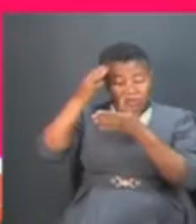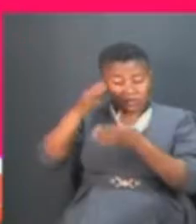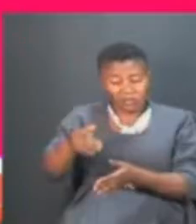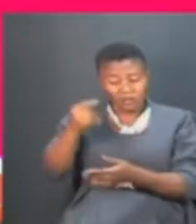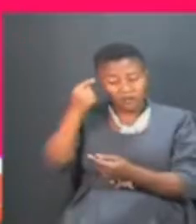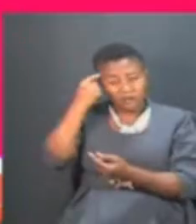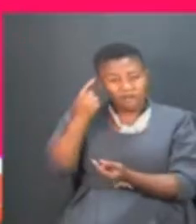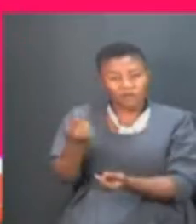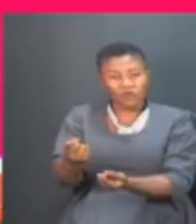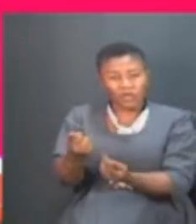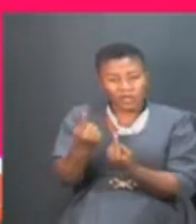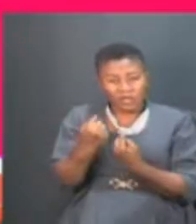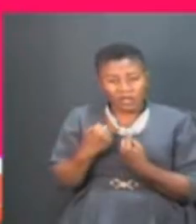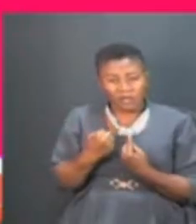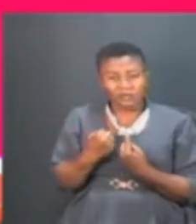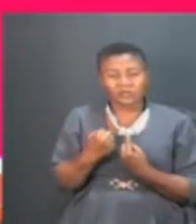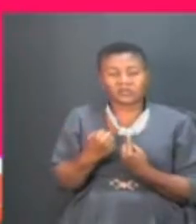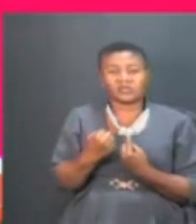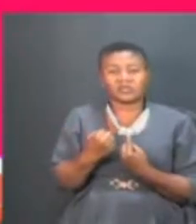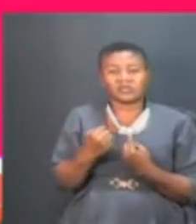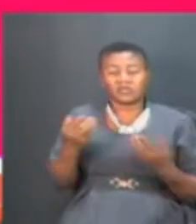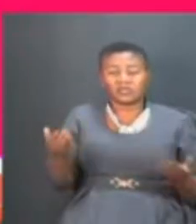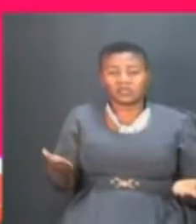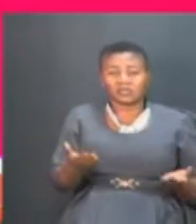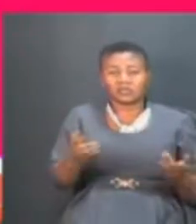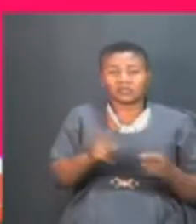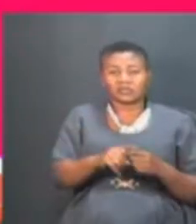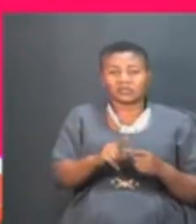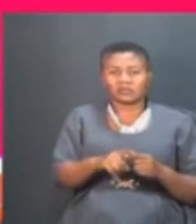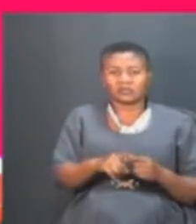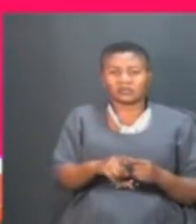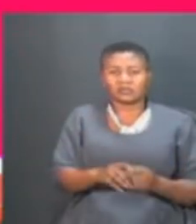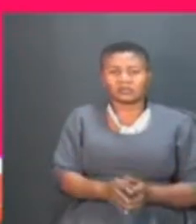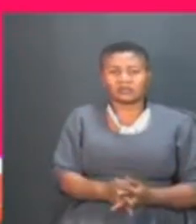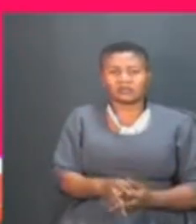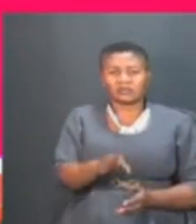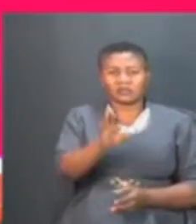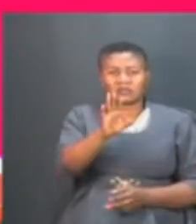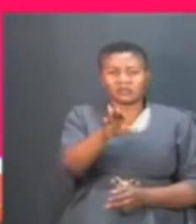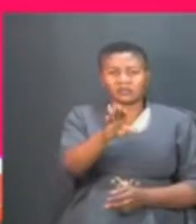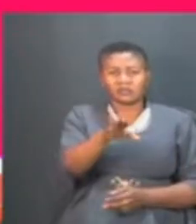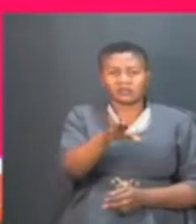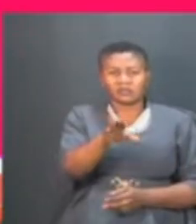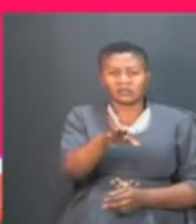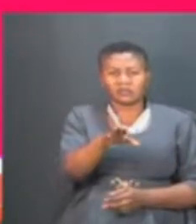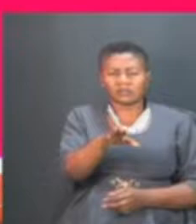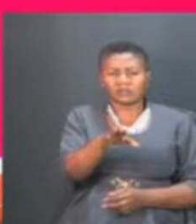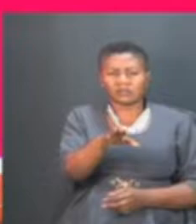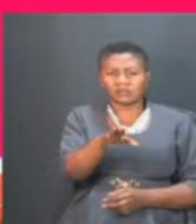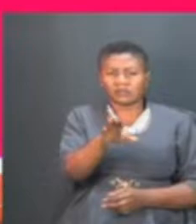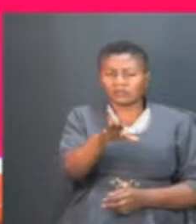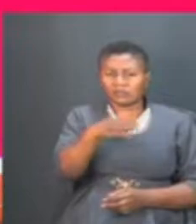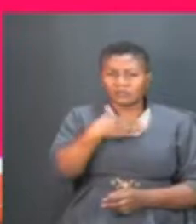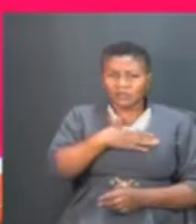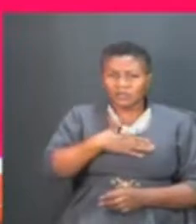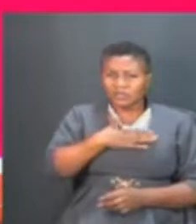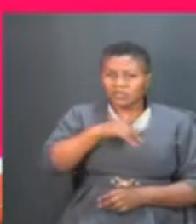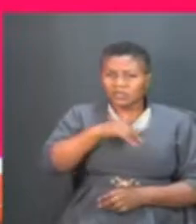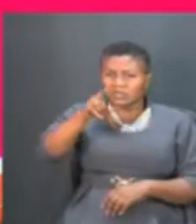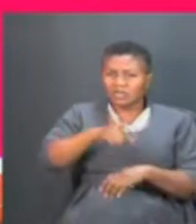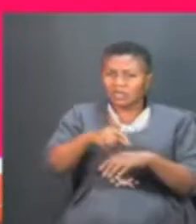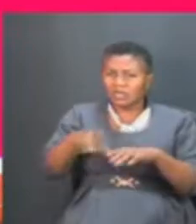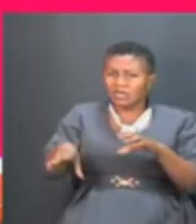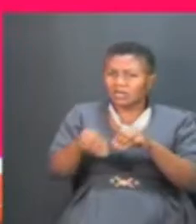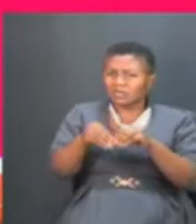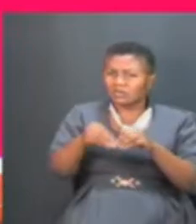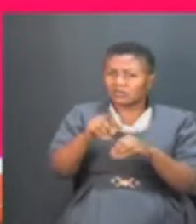appearing before the House. Honourable Minister, And Honourable Speaker, please. You have exhausted your supplementary questions.